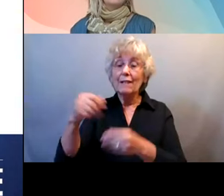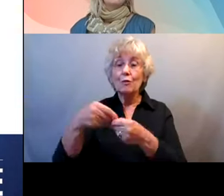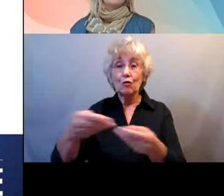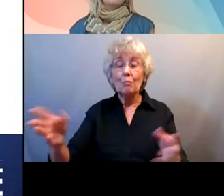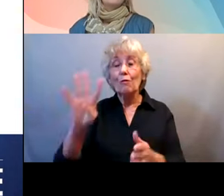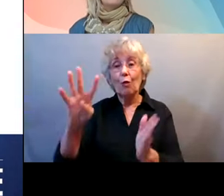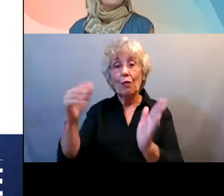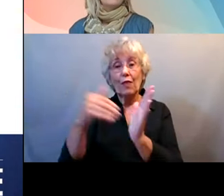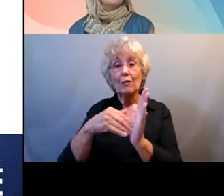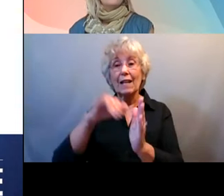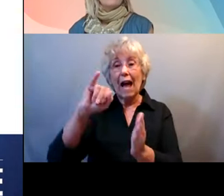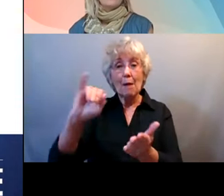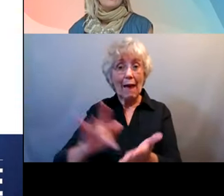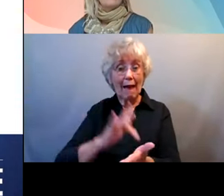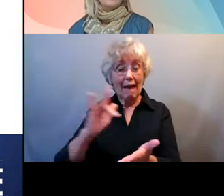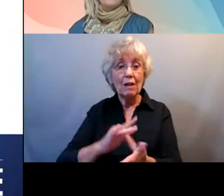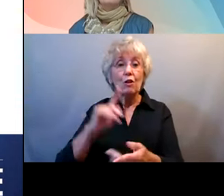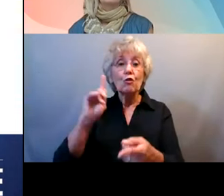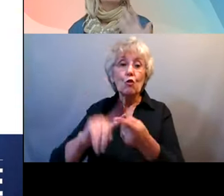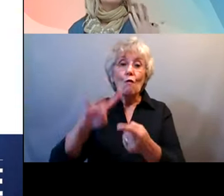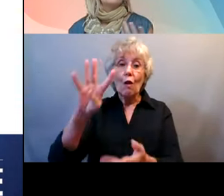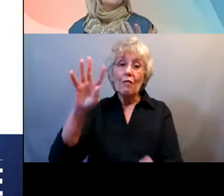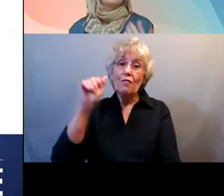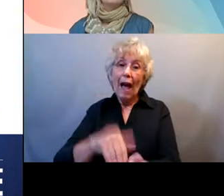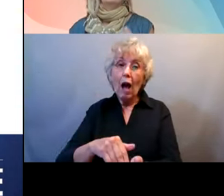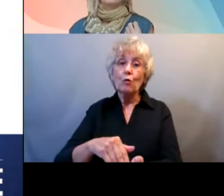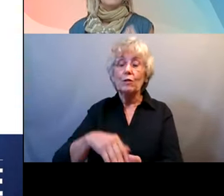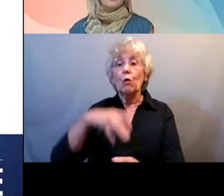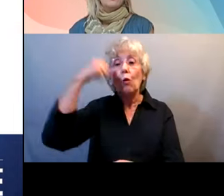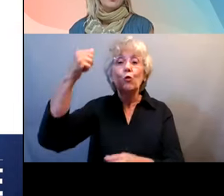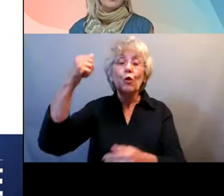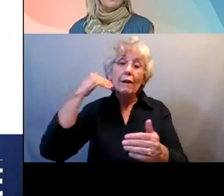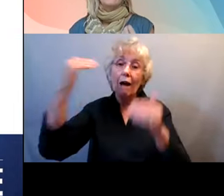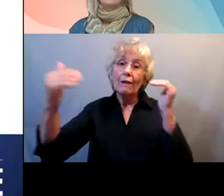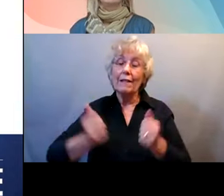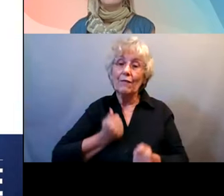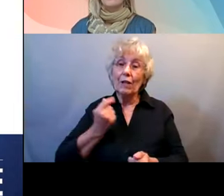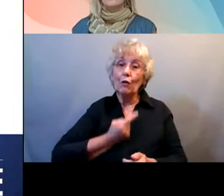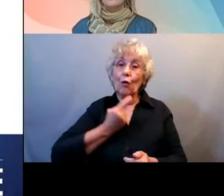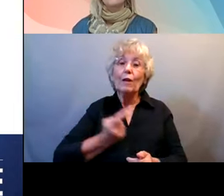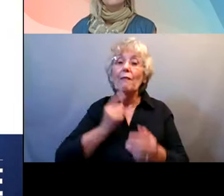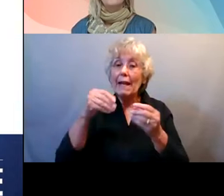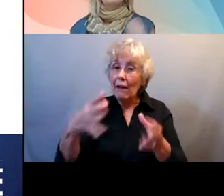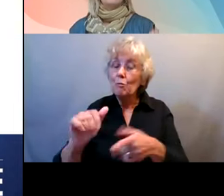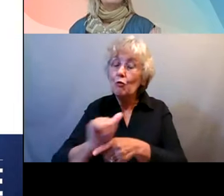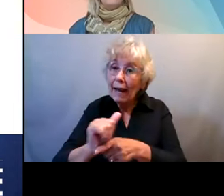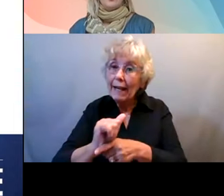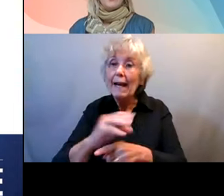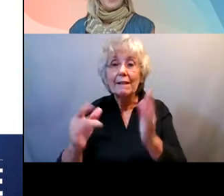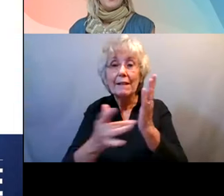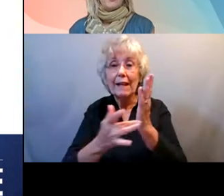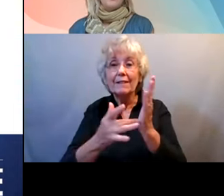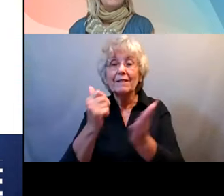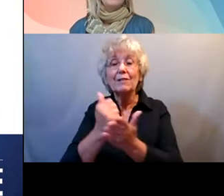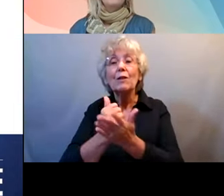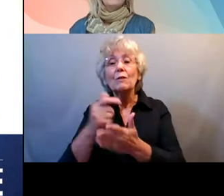to low-income older adults who live alone. And it comes with 2 years of dedicated training and technical assistance to best utilize